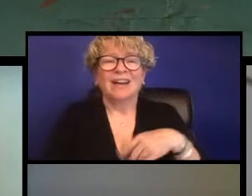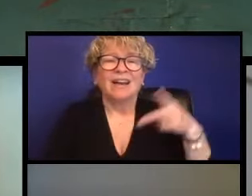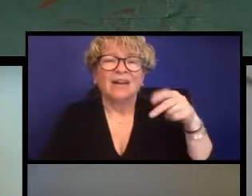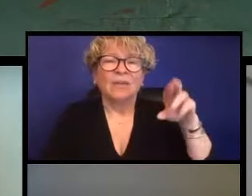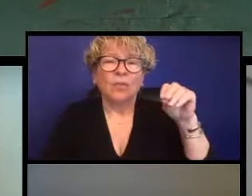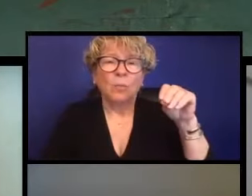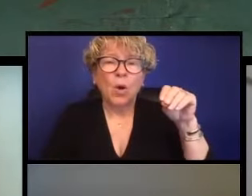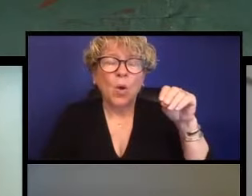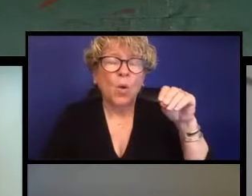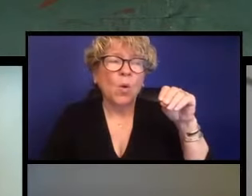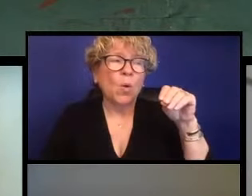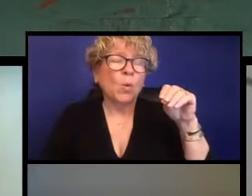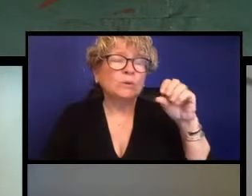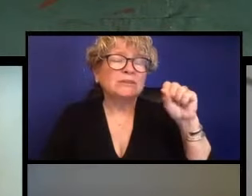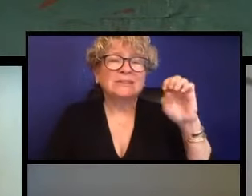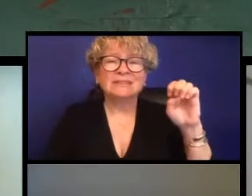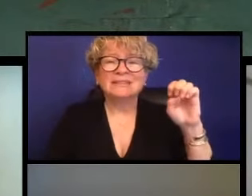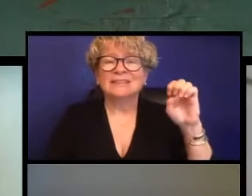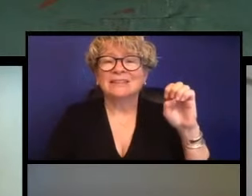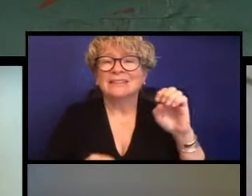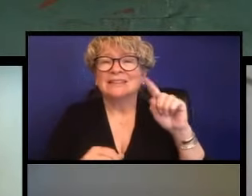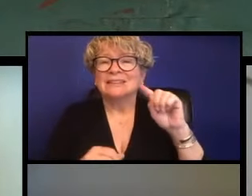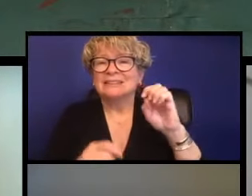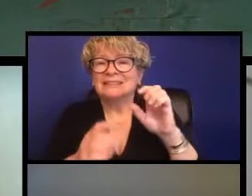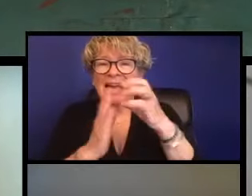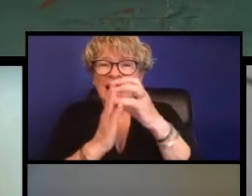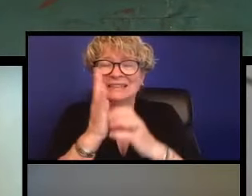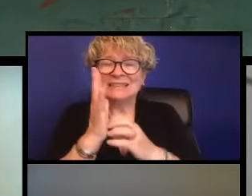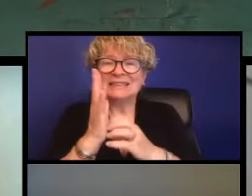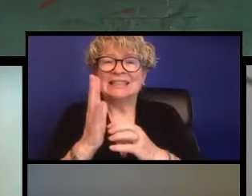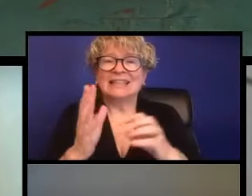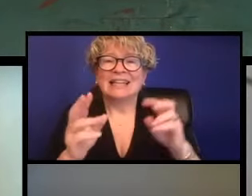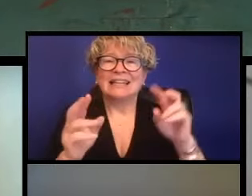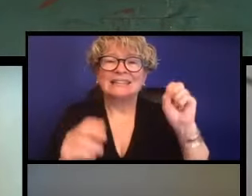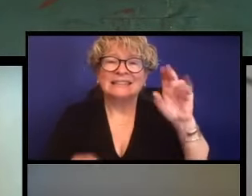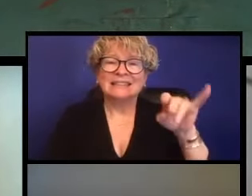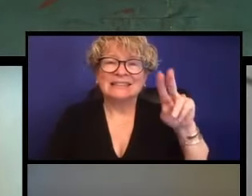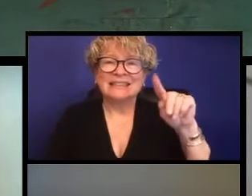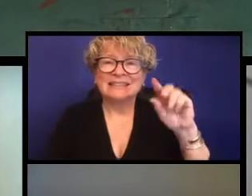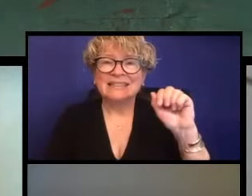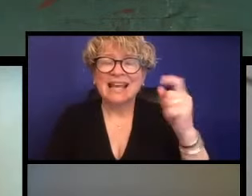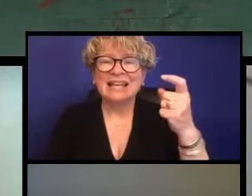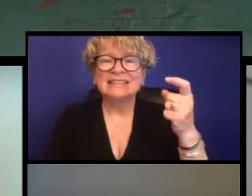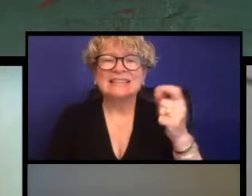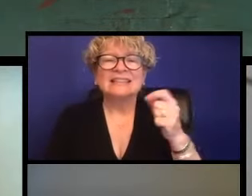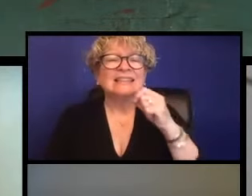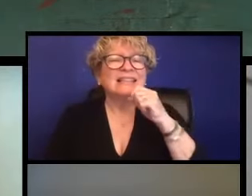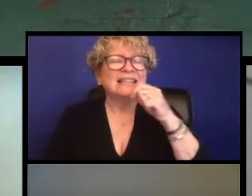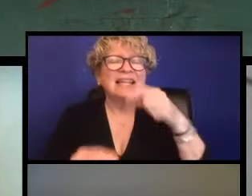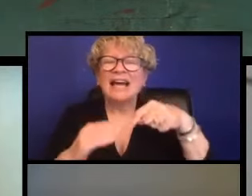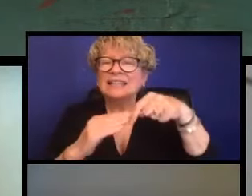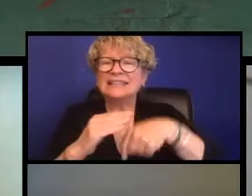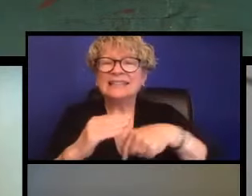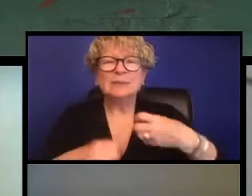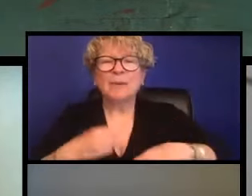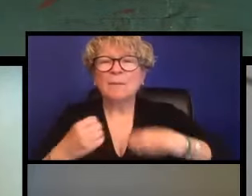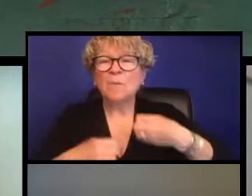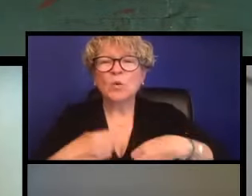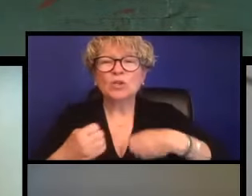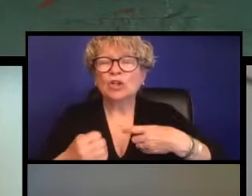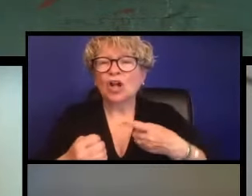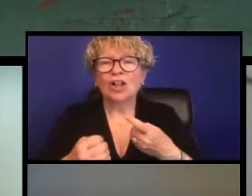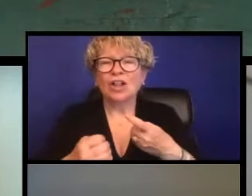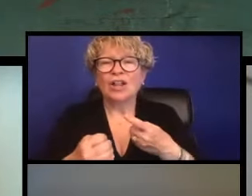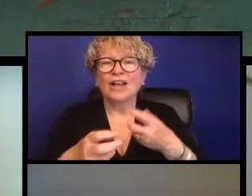language syntaxes that I see a lot of writers doing. Sometimes it doesn't have deep emotional investment. It's